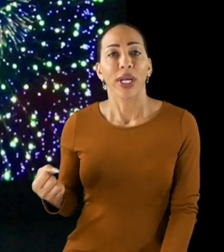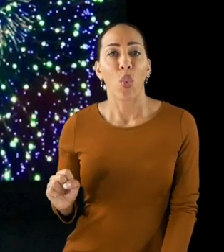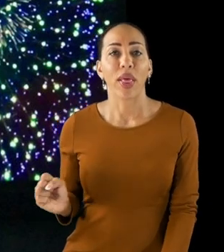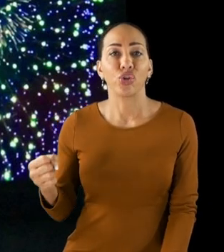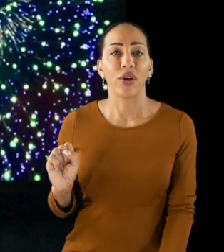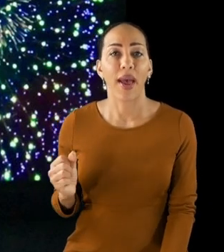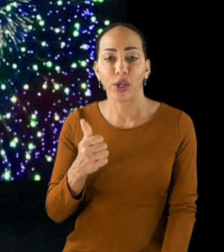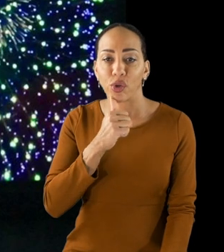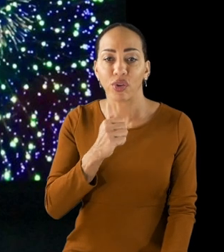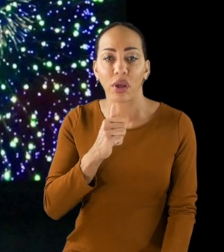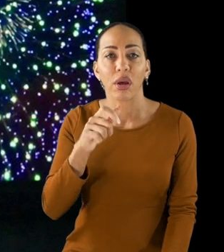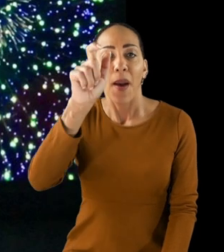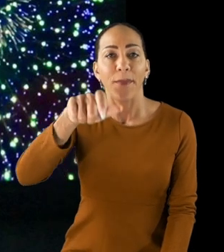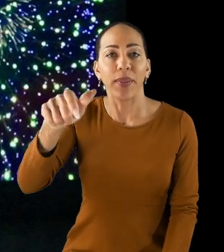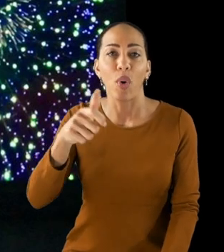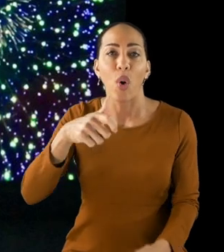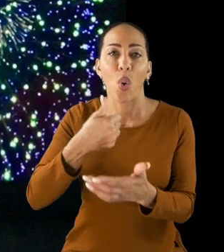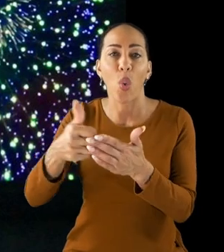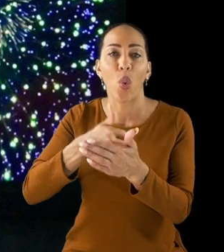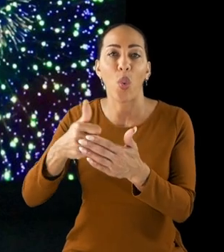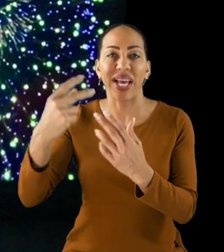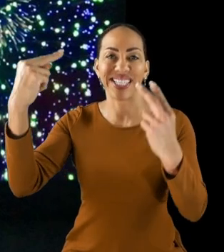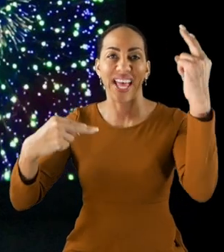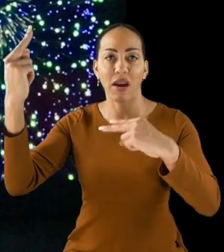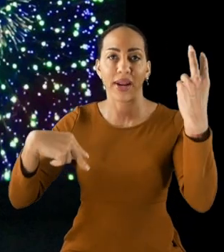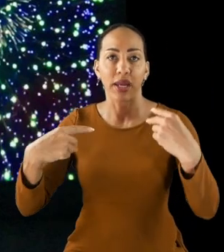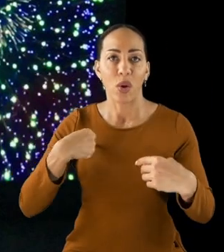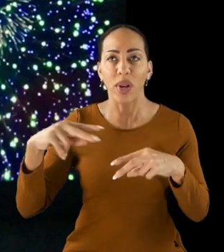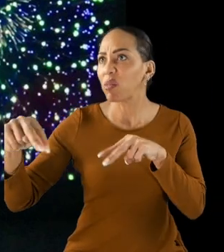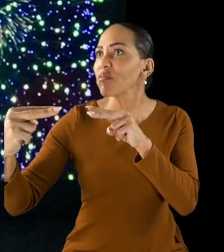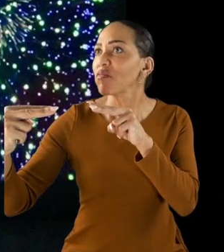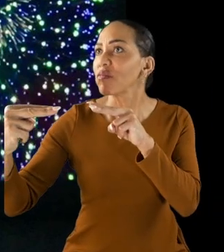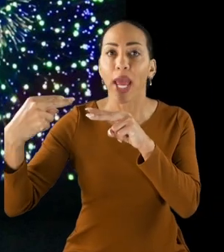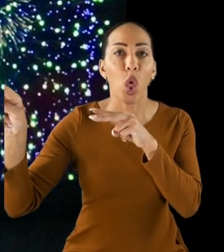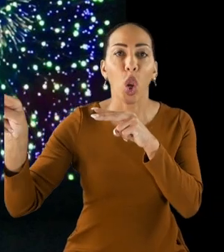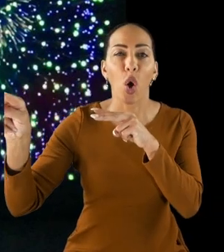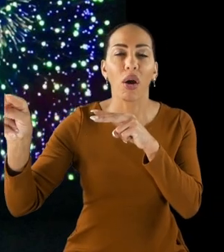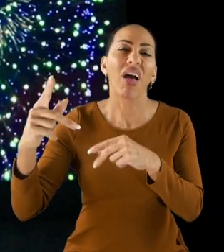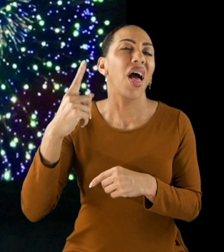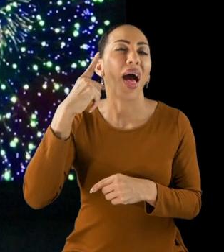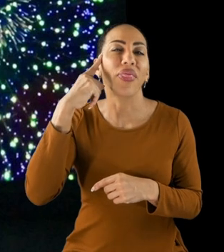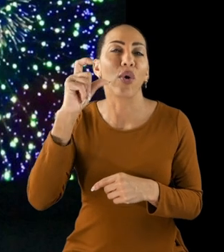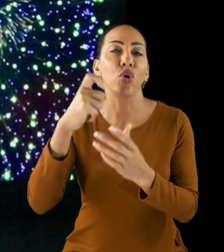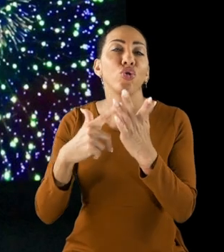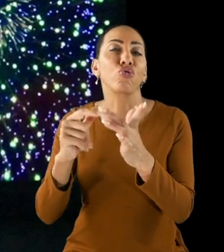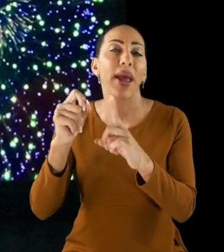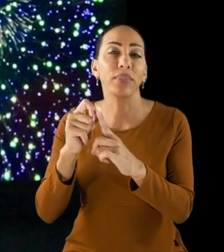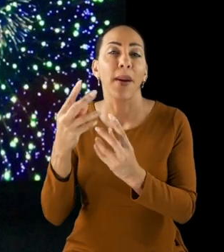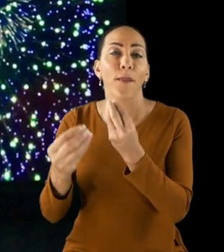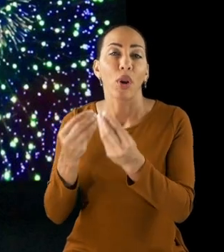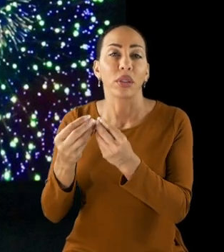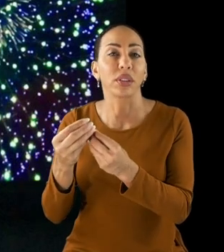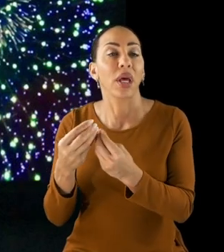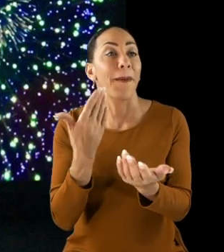are constantly staring. And yet when I catch them staring, they look away. So with the Crip Monologues, I pitched it